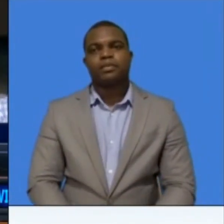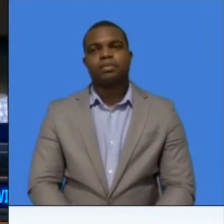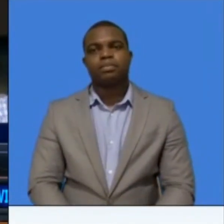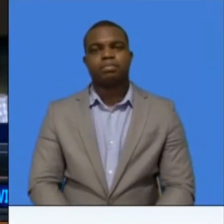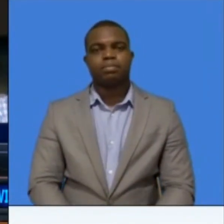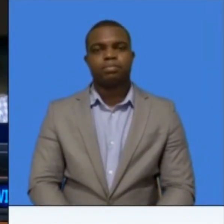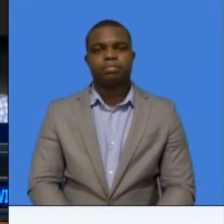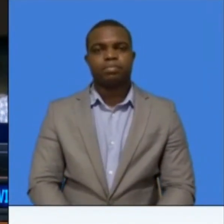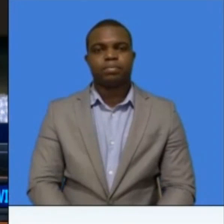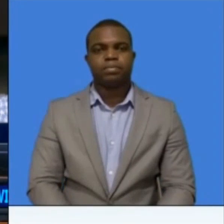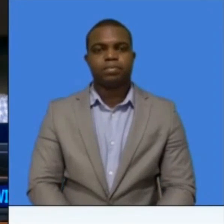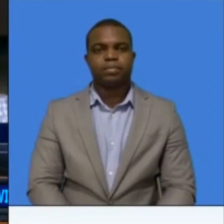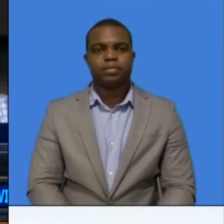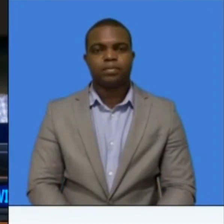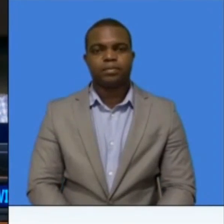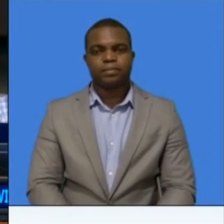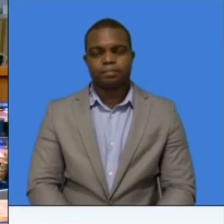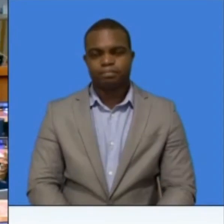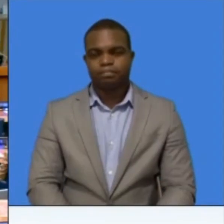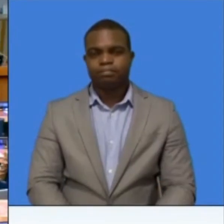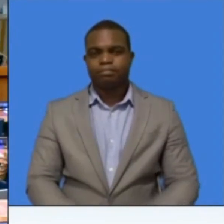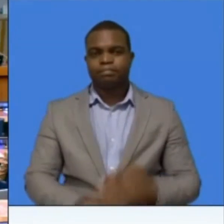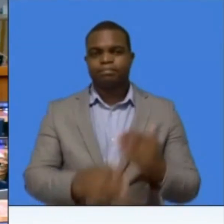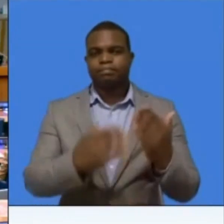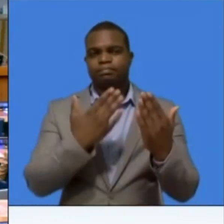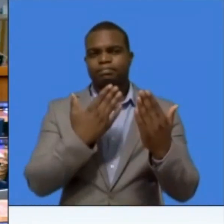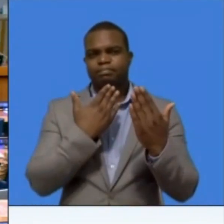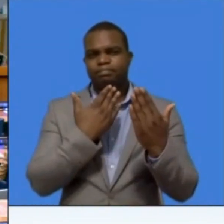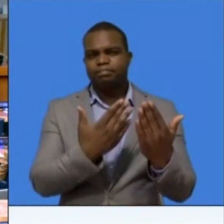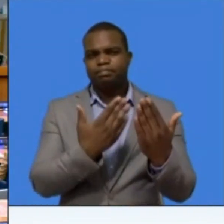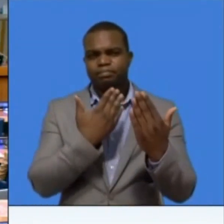much, Sugeeshwara, for your contribution. Excellencies,